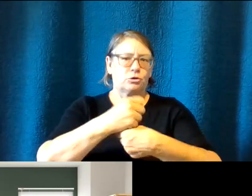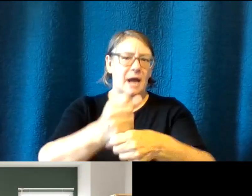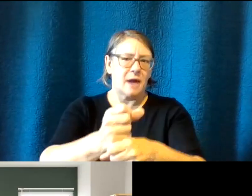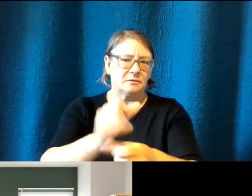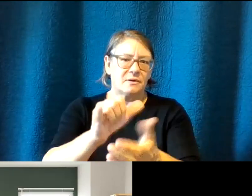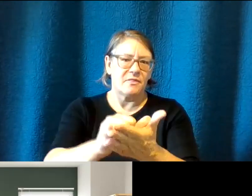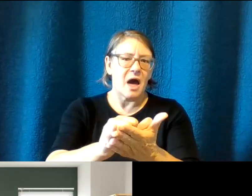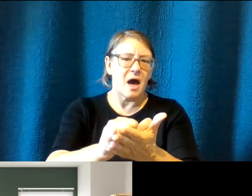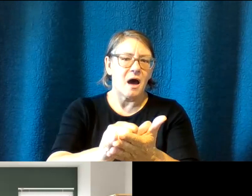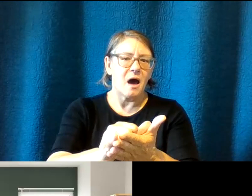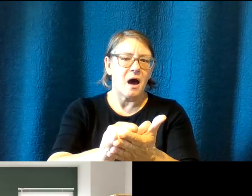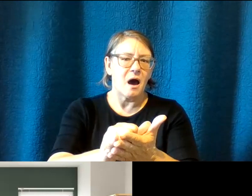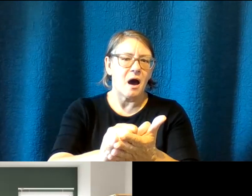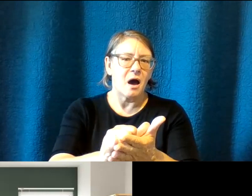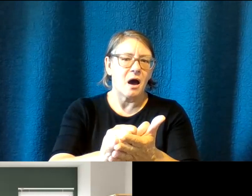that